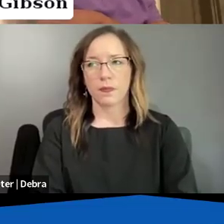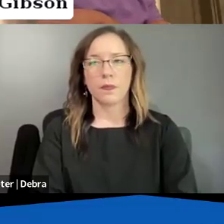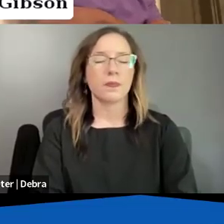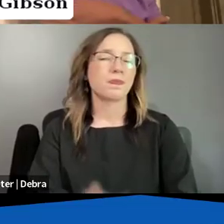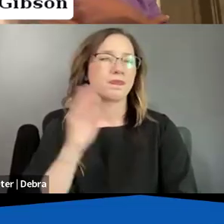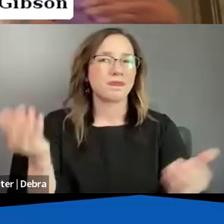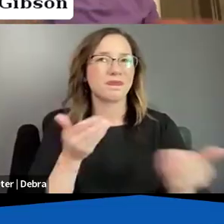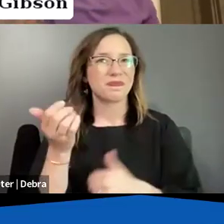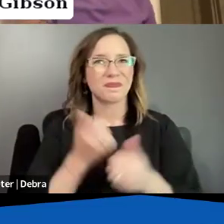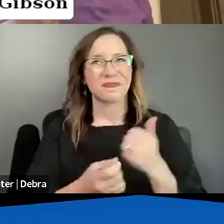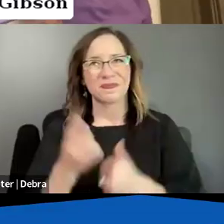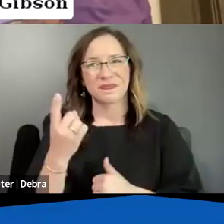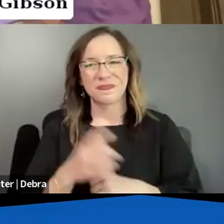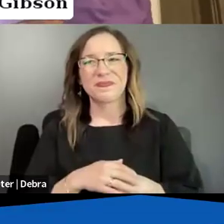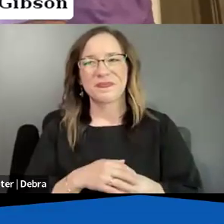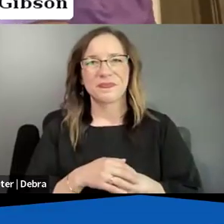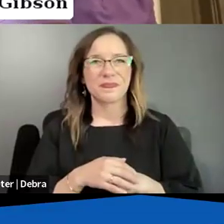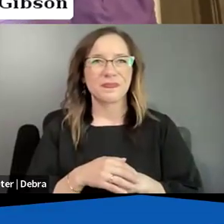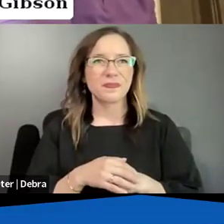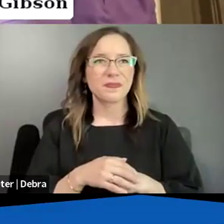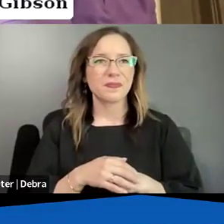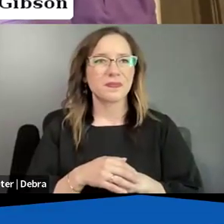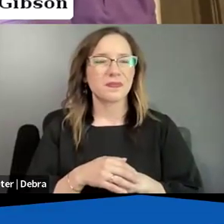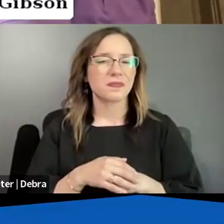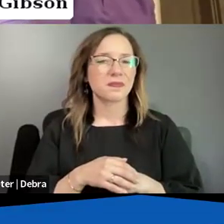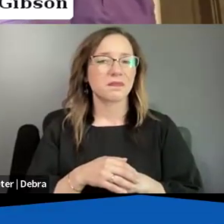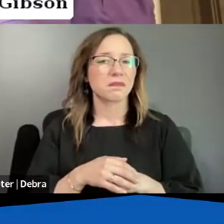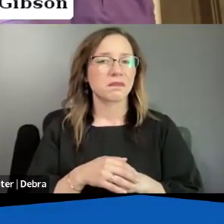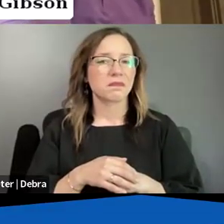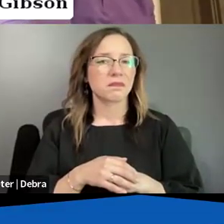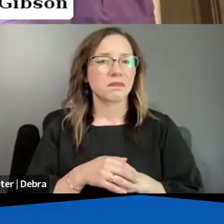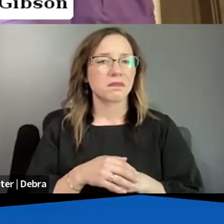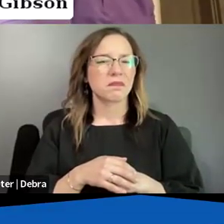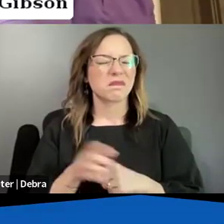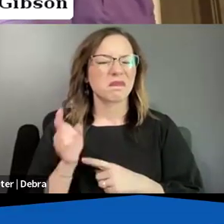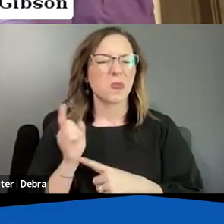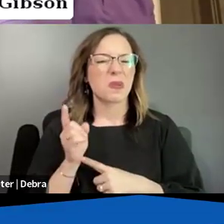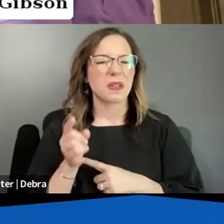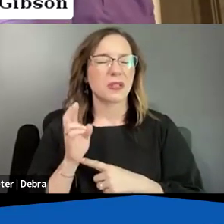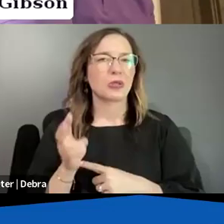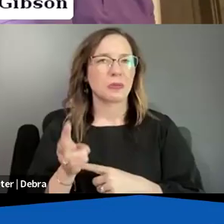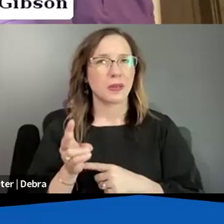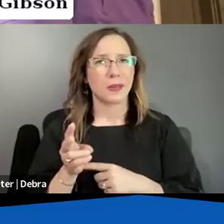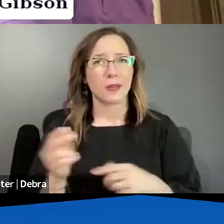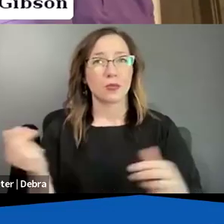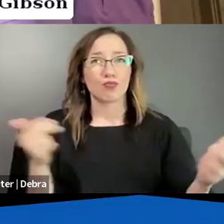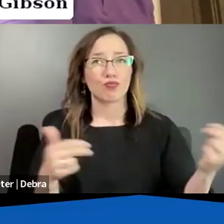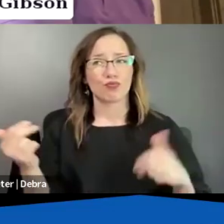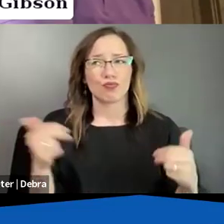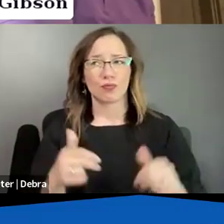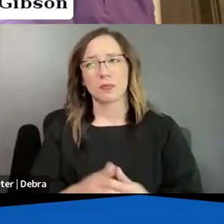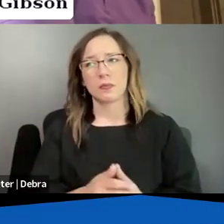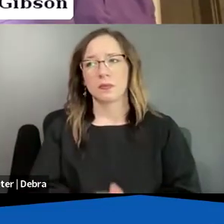Welcome, everyone. We will give people a minute or two to trickle in.